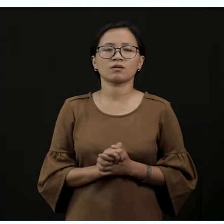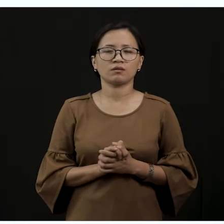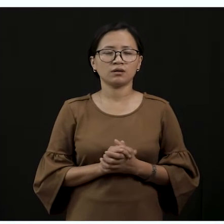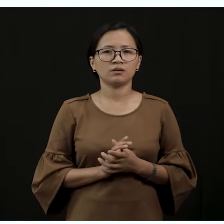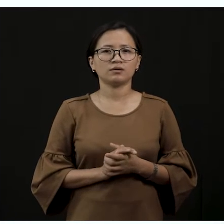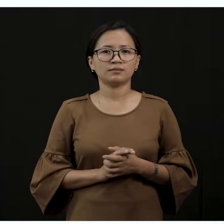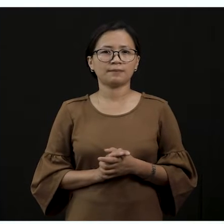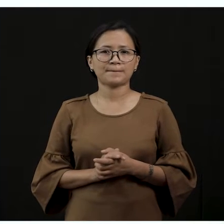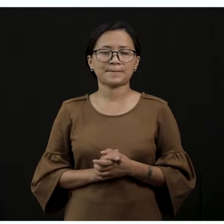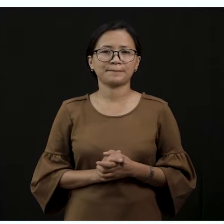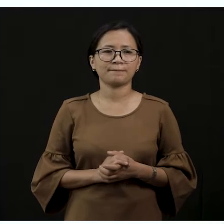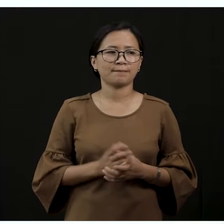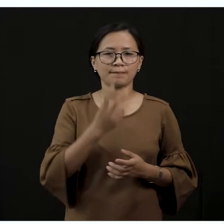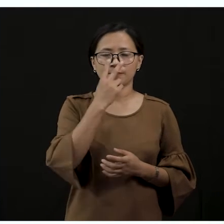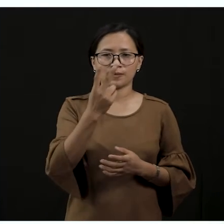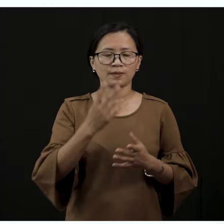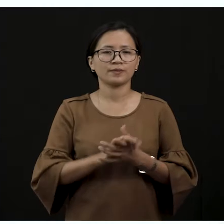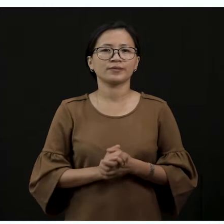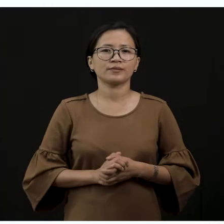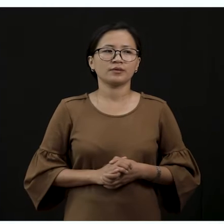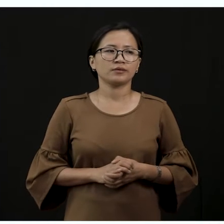Then, look here.